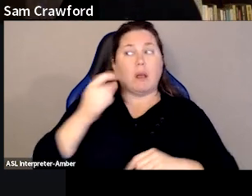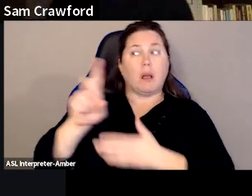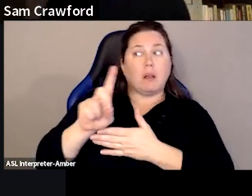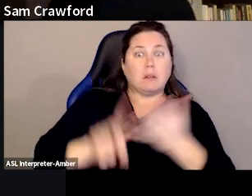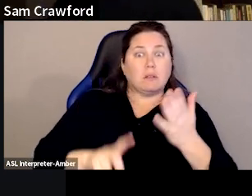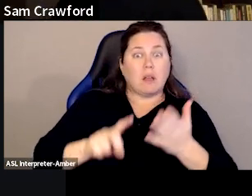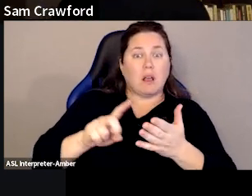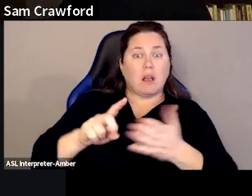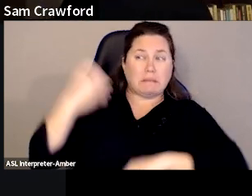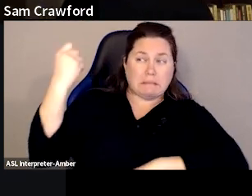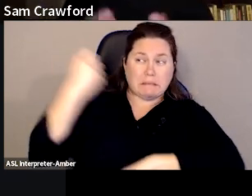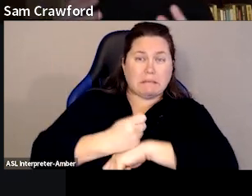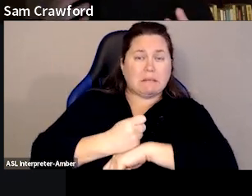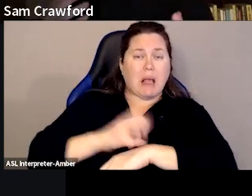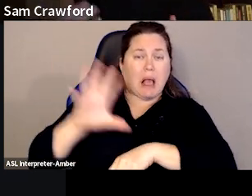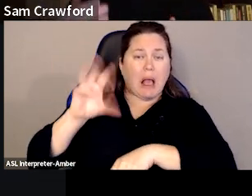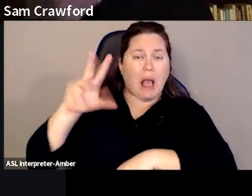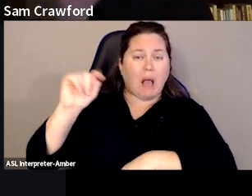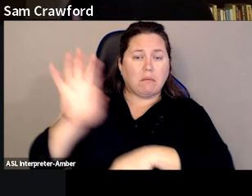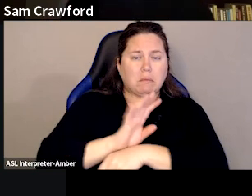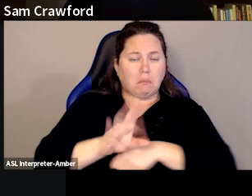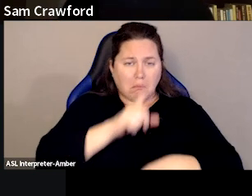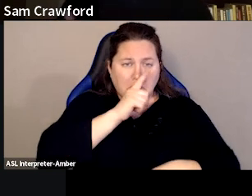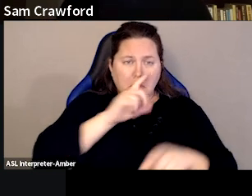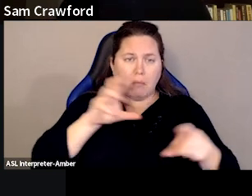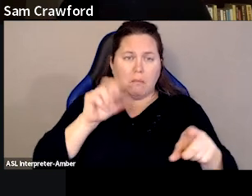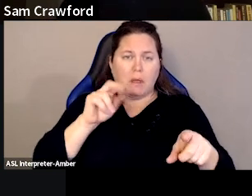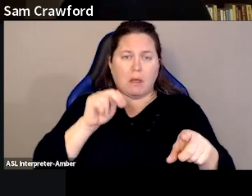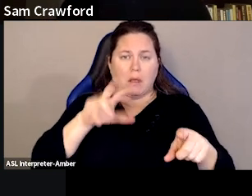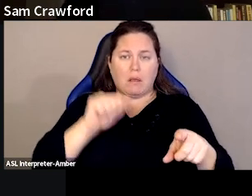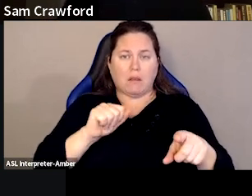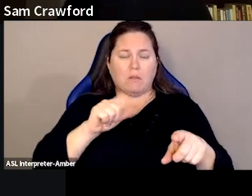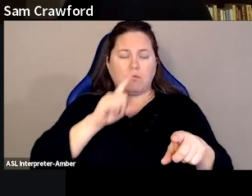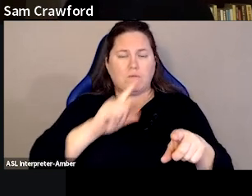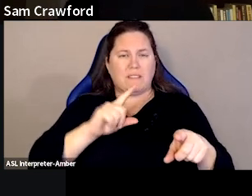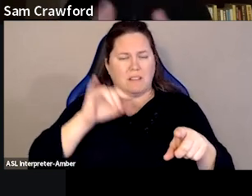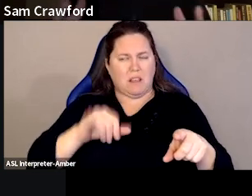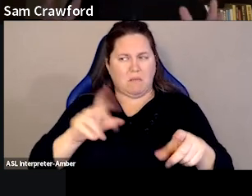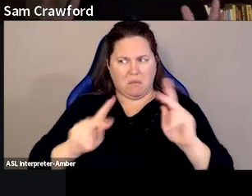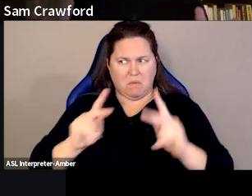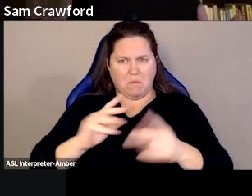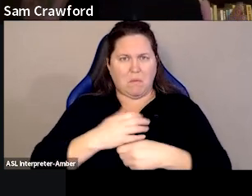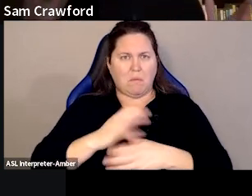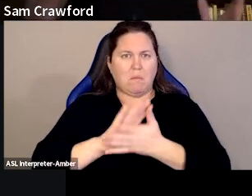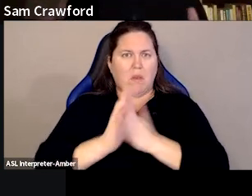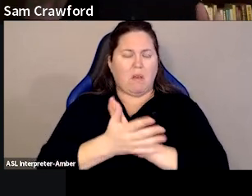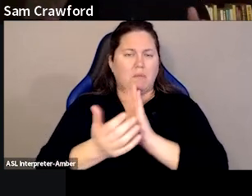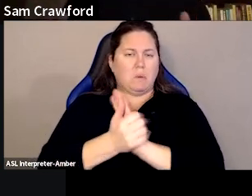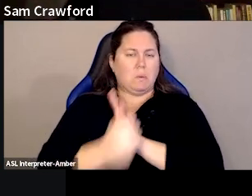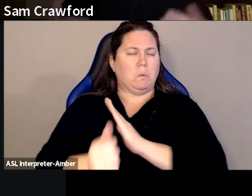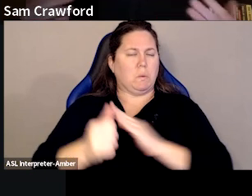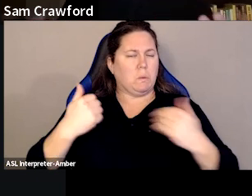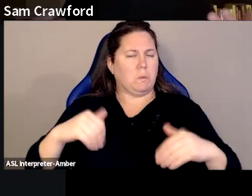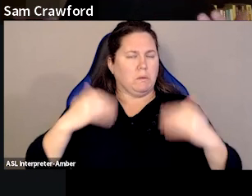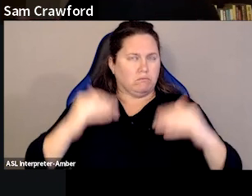Canva has increased the respect for the craft that people have. And I think also demand